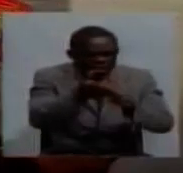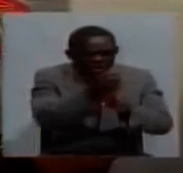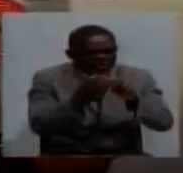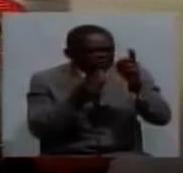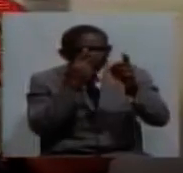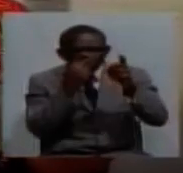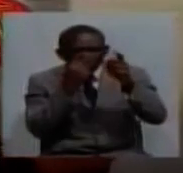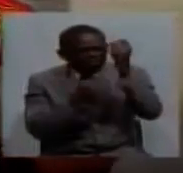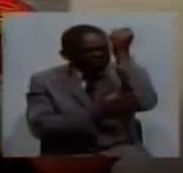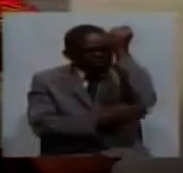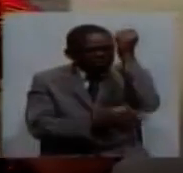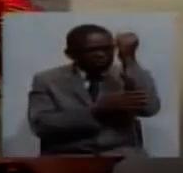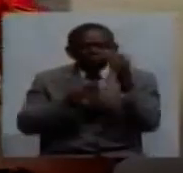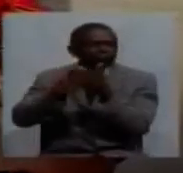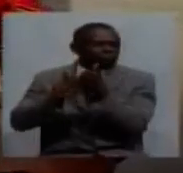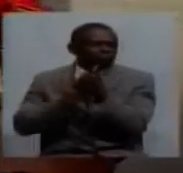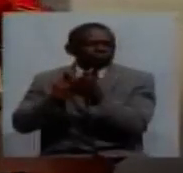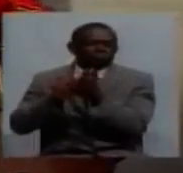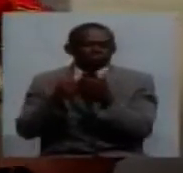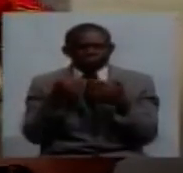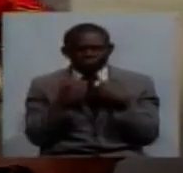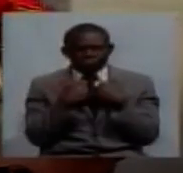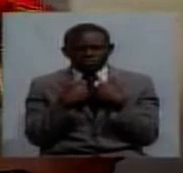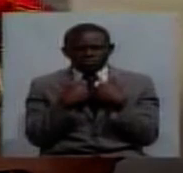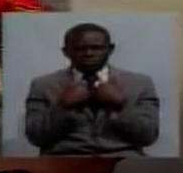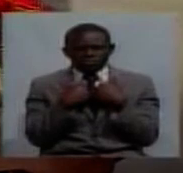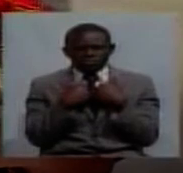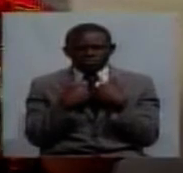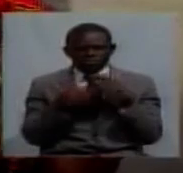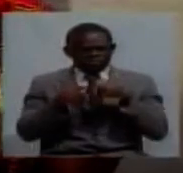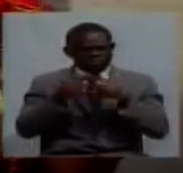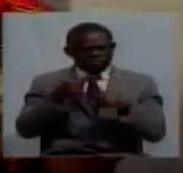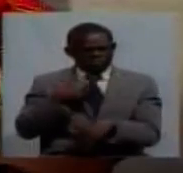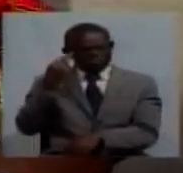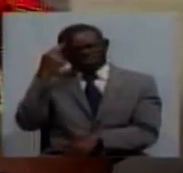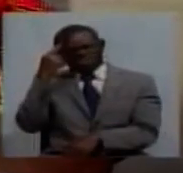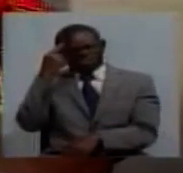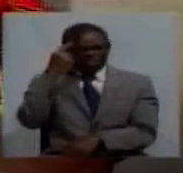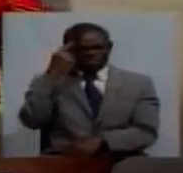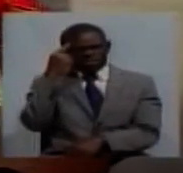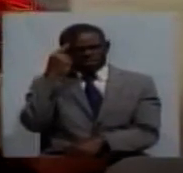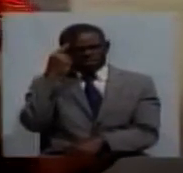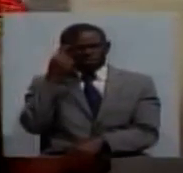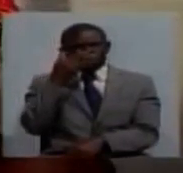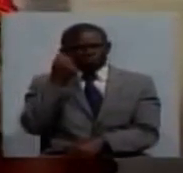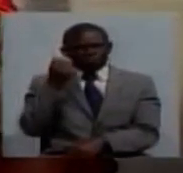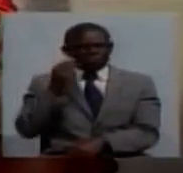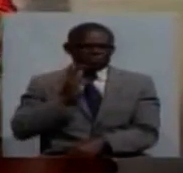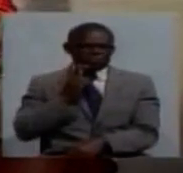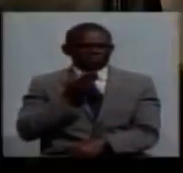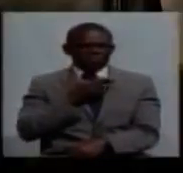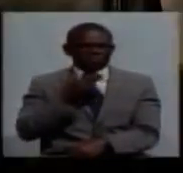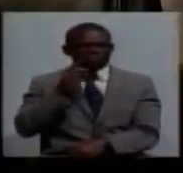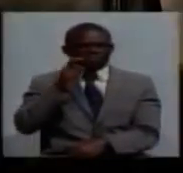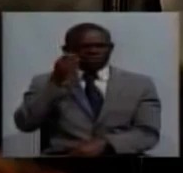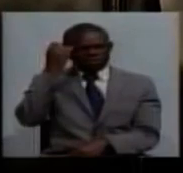be an example somewhere where we can borrow. And one of the things, for example, that came up is instead of having